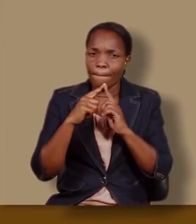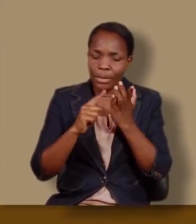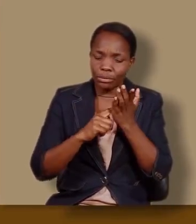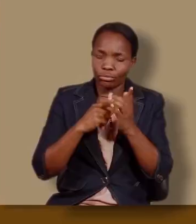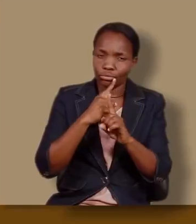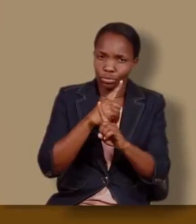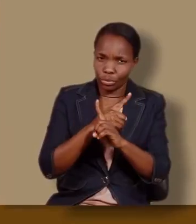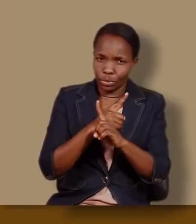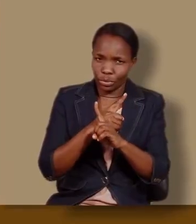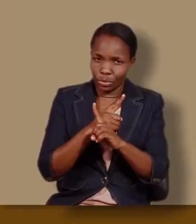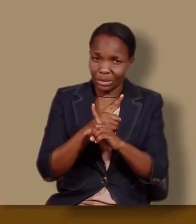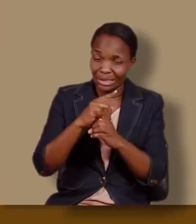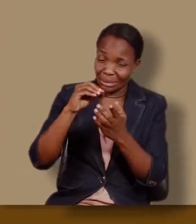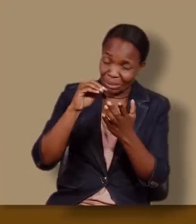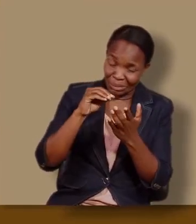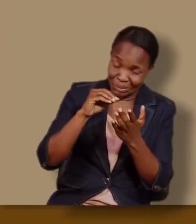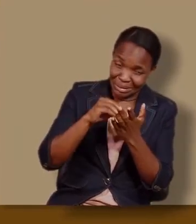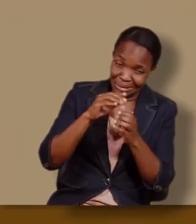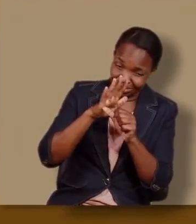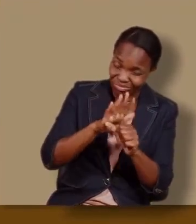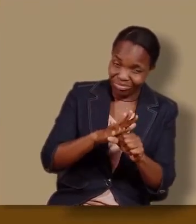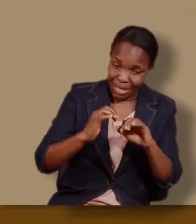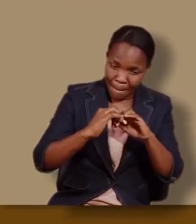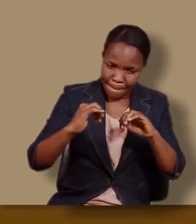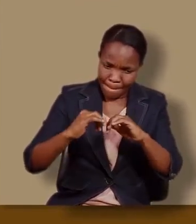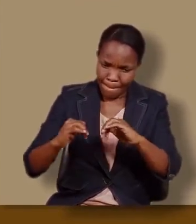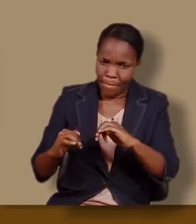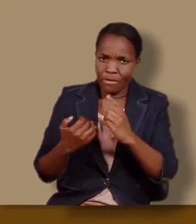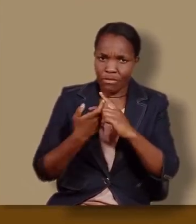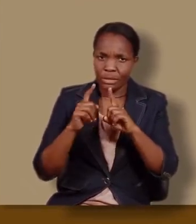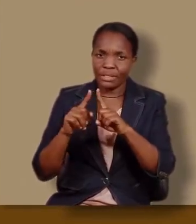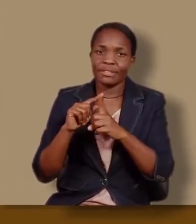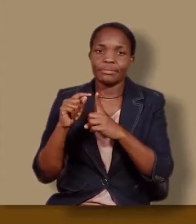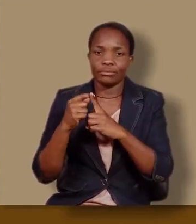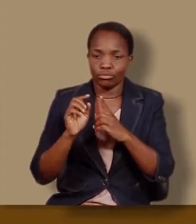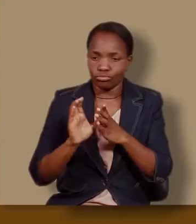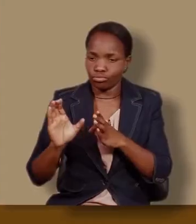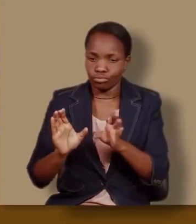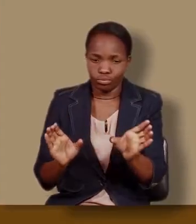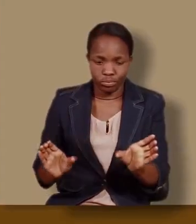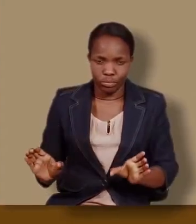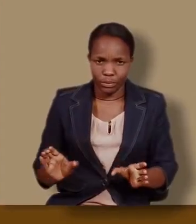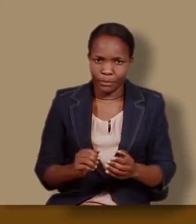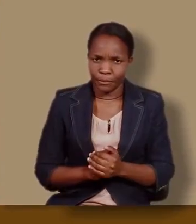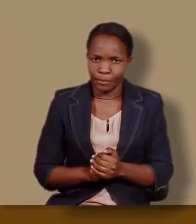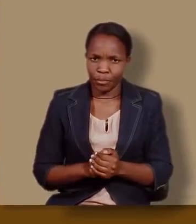separation of different races, thereby